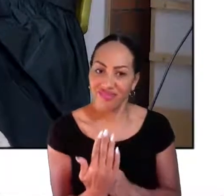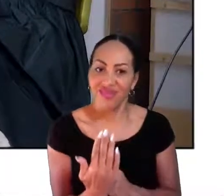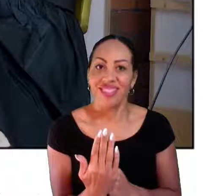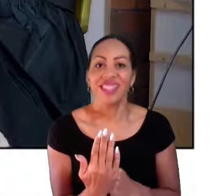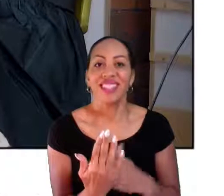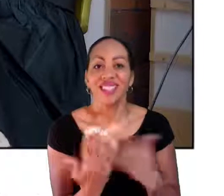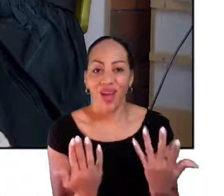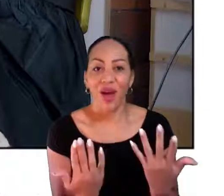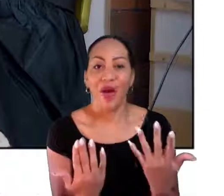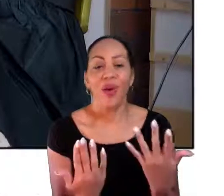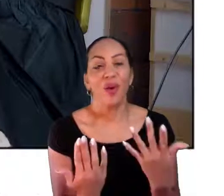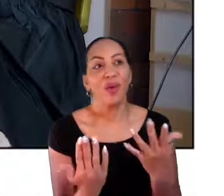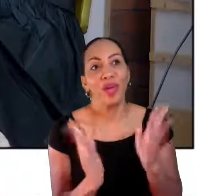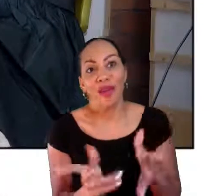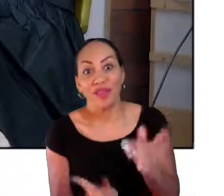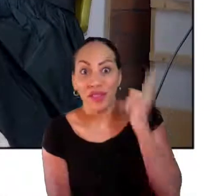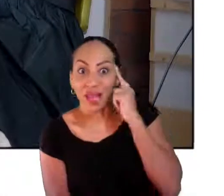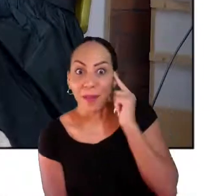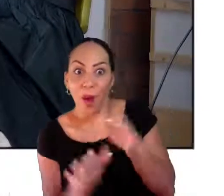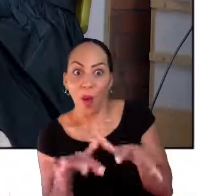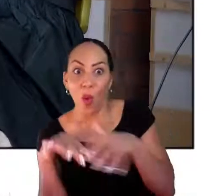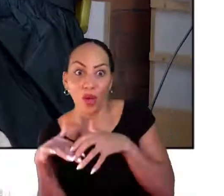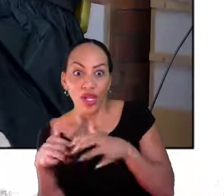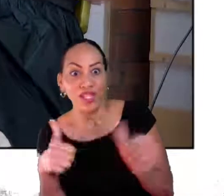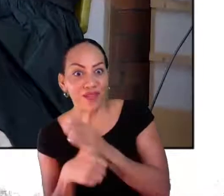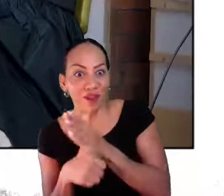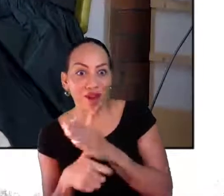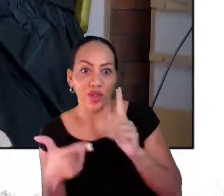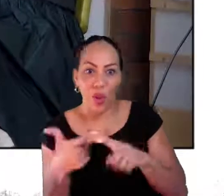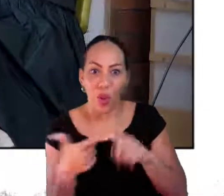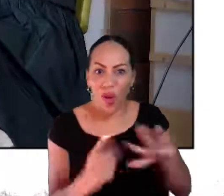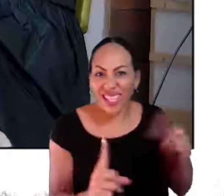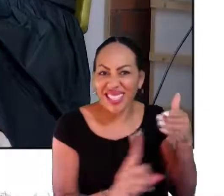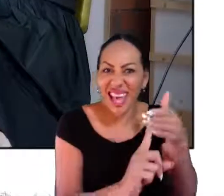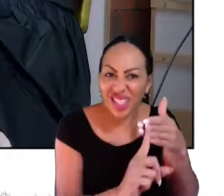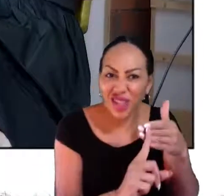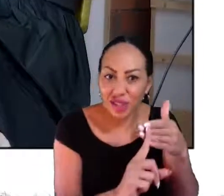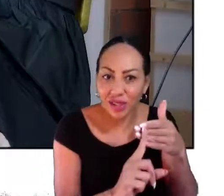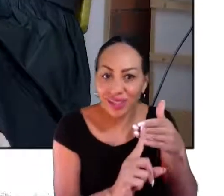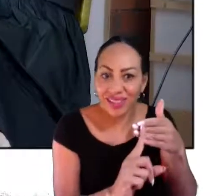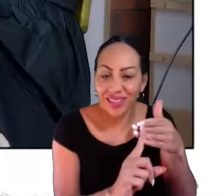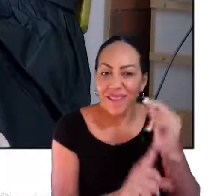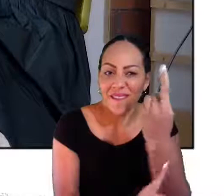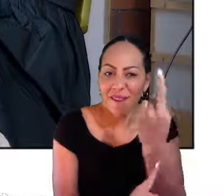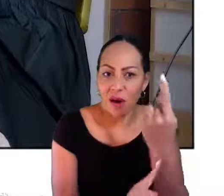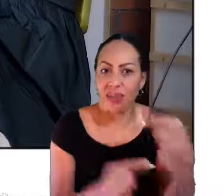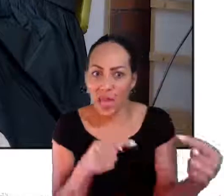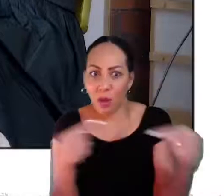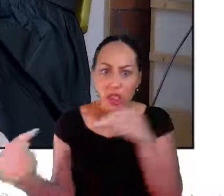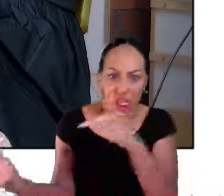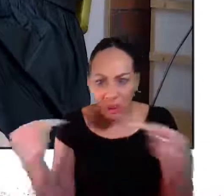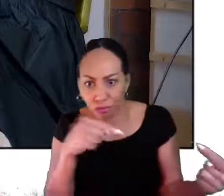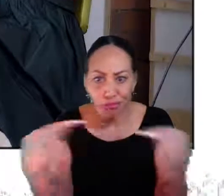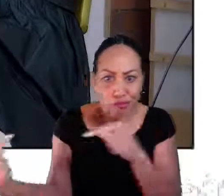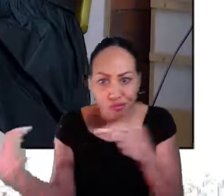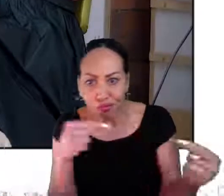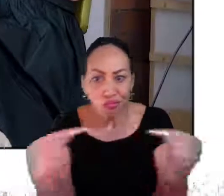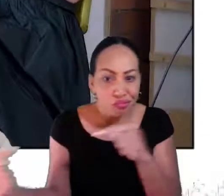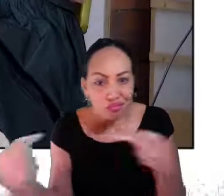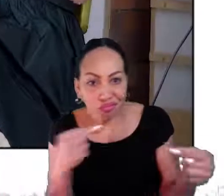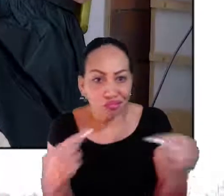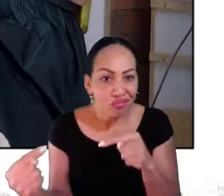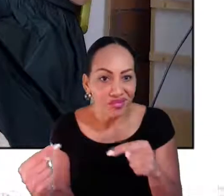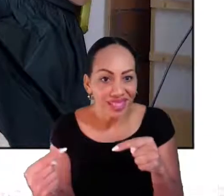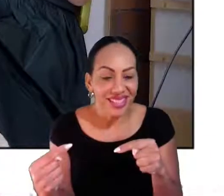first or intention first, that was a real wrestling point, which was great because this work